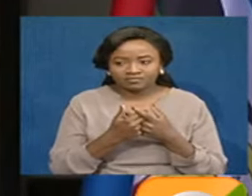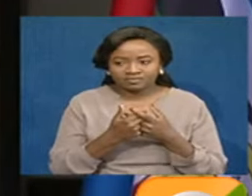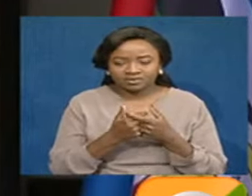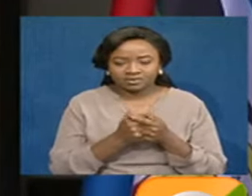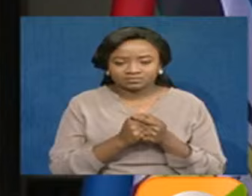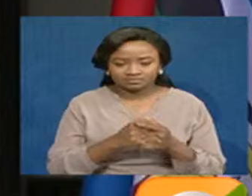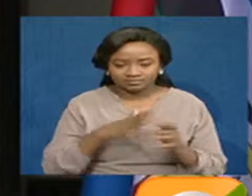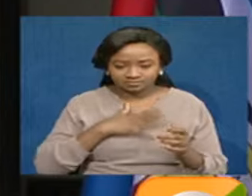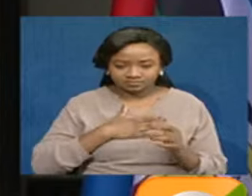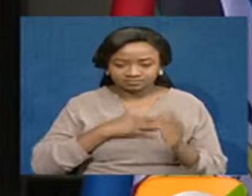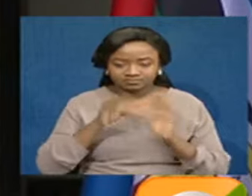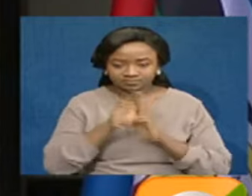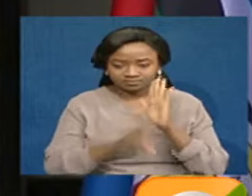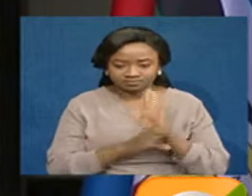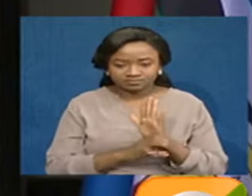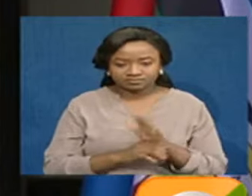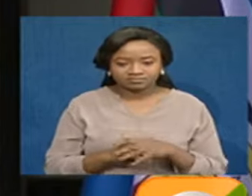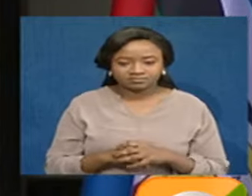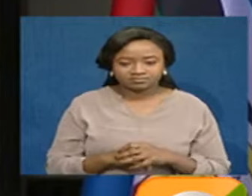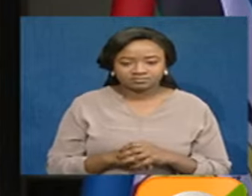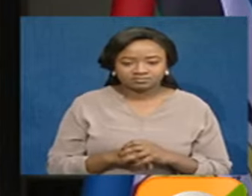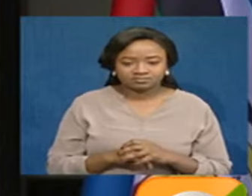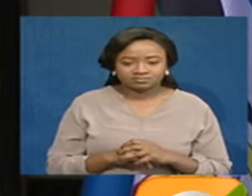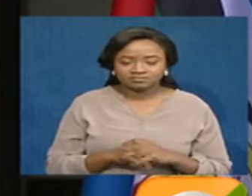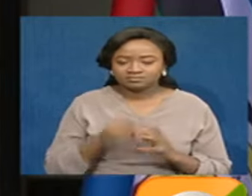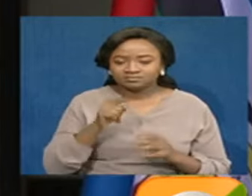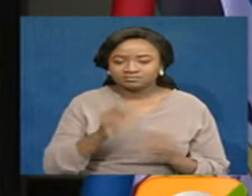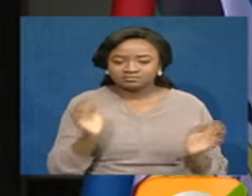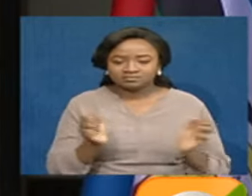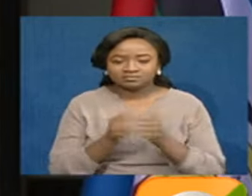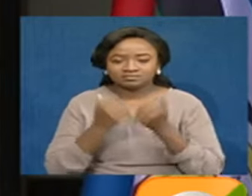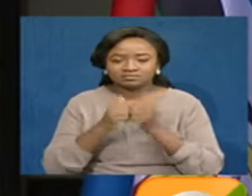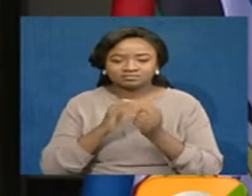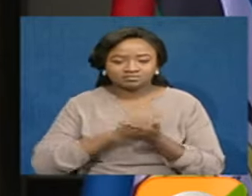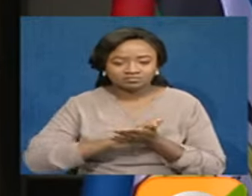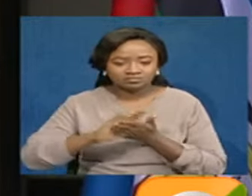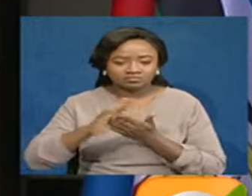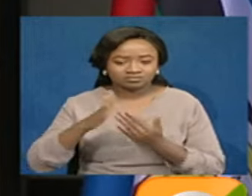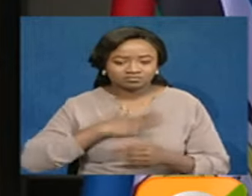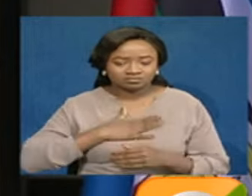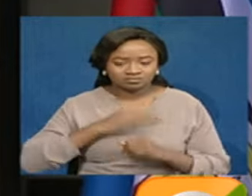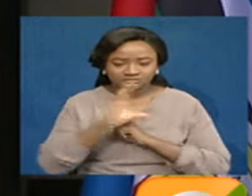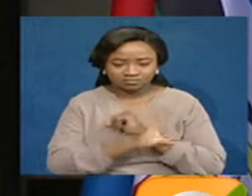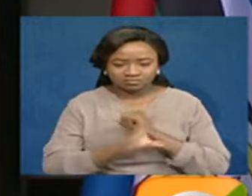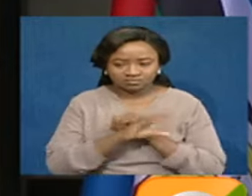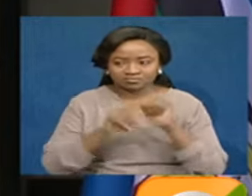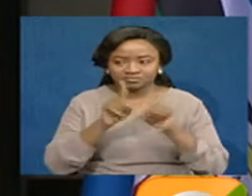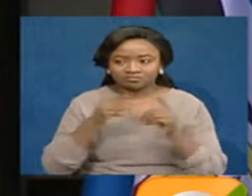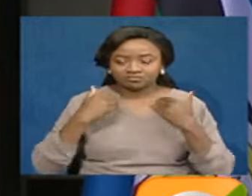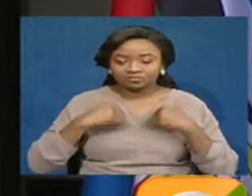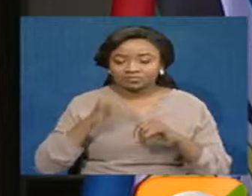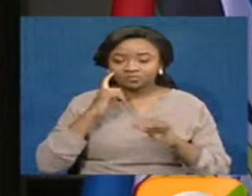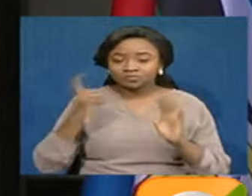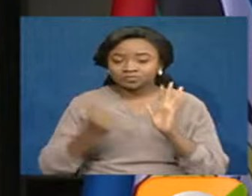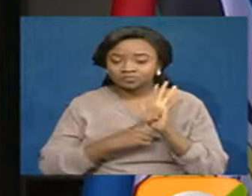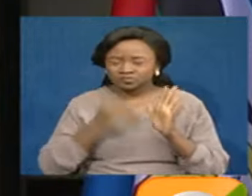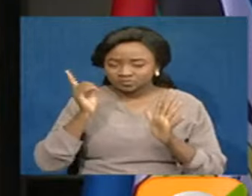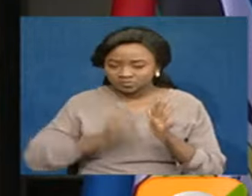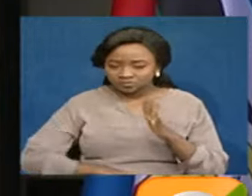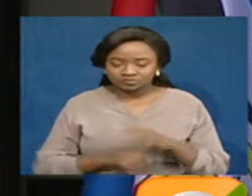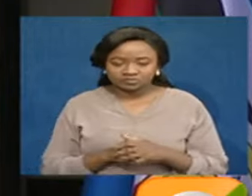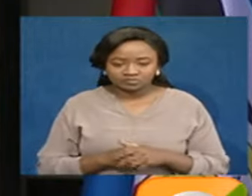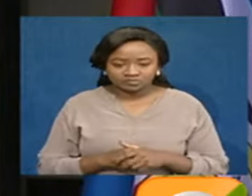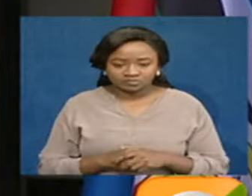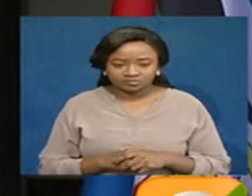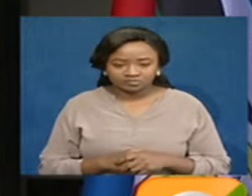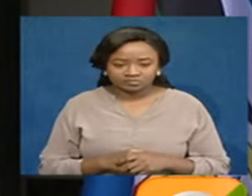as called for in our constitution takes place seamlessly in our country. I realize that my ascent